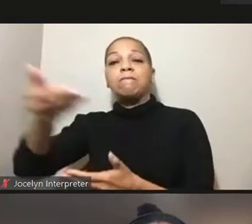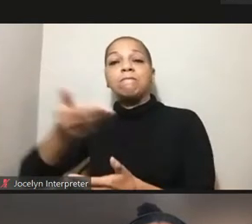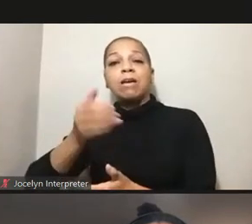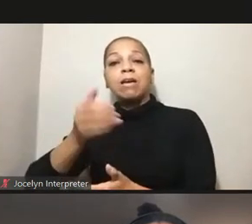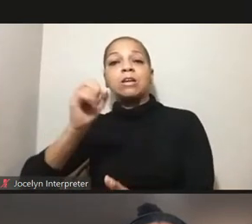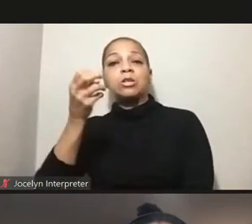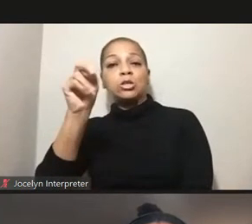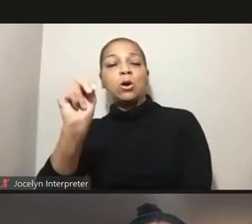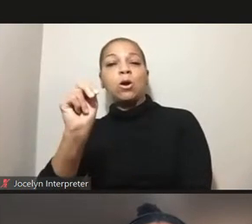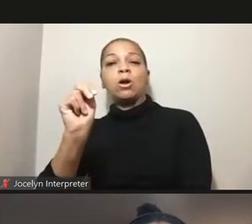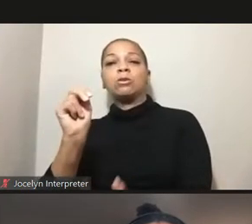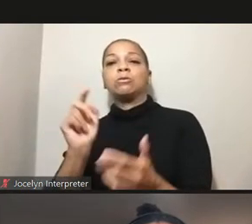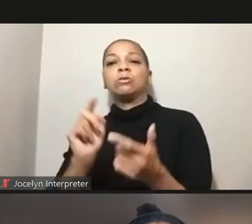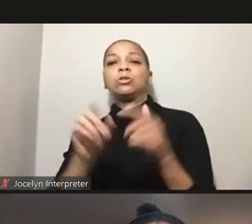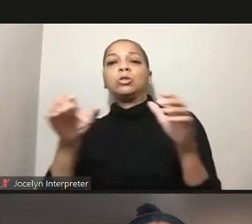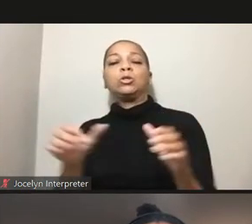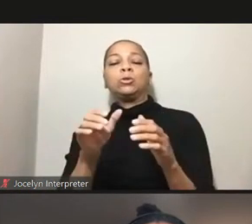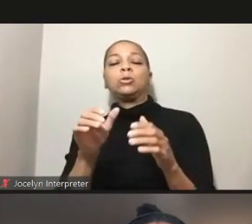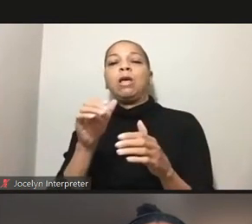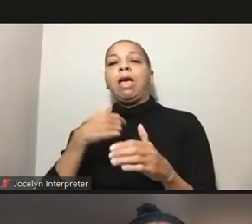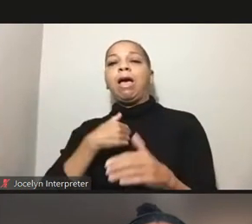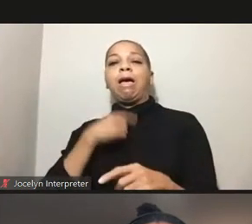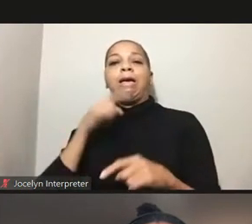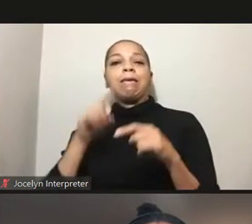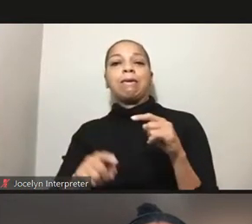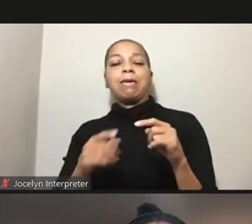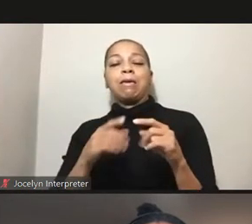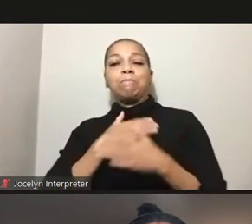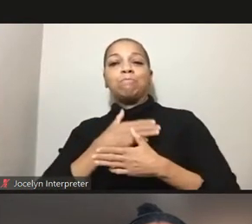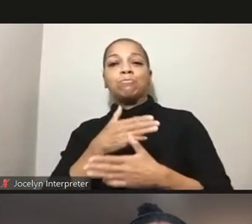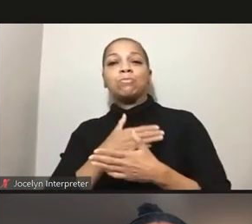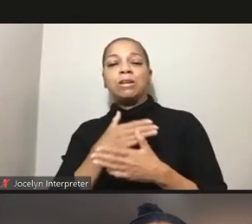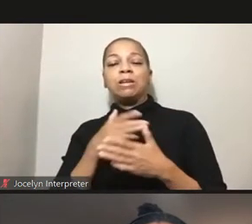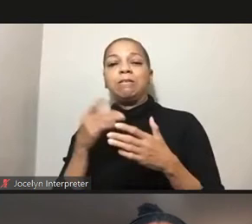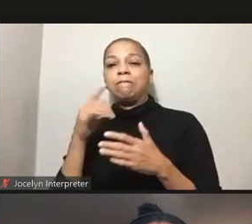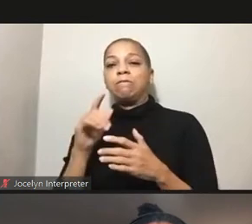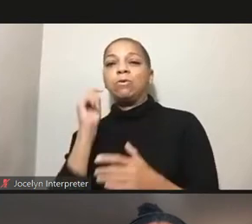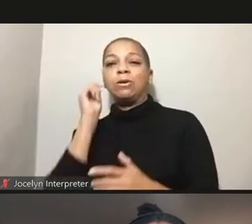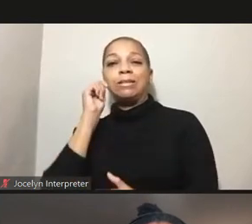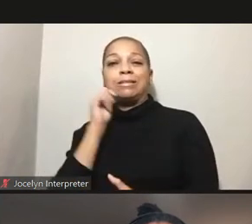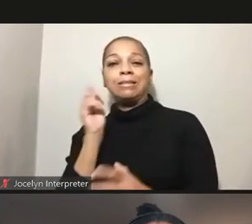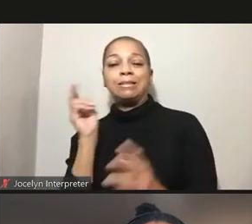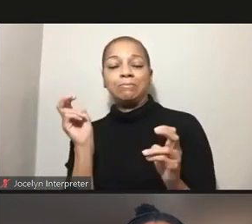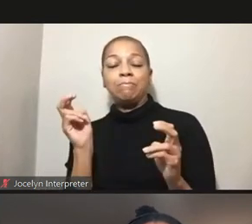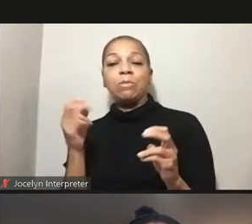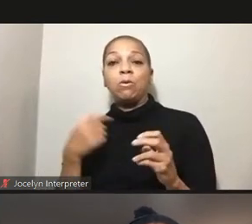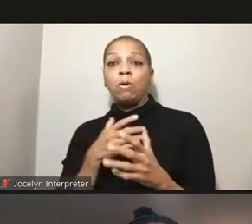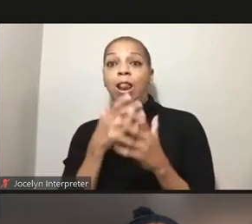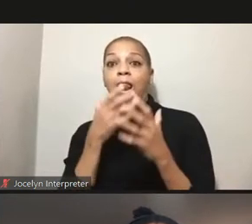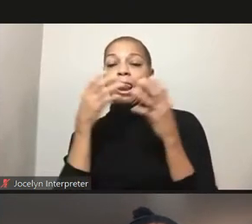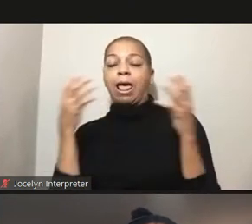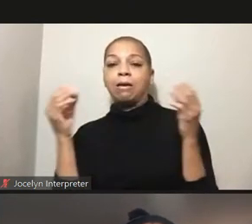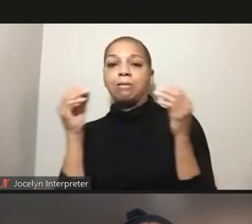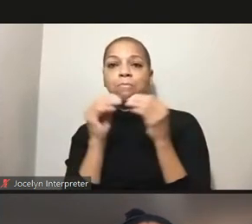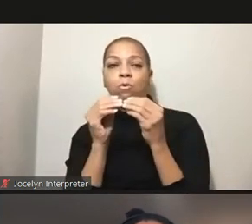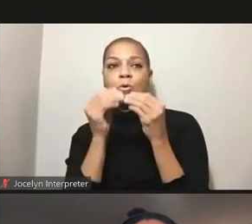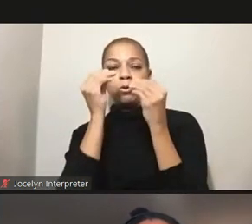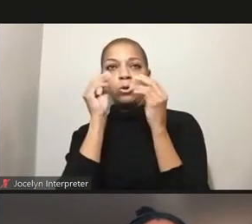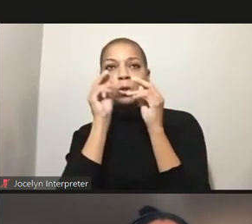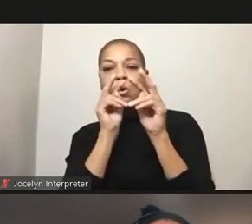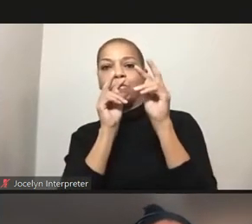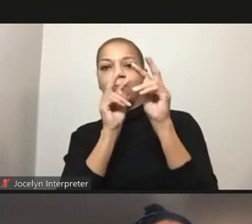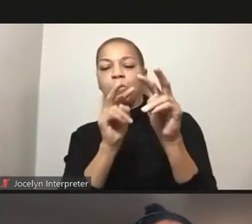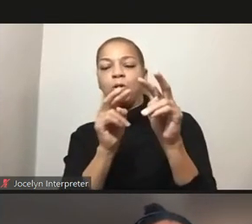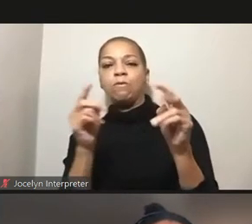teens. We have a lot more to look forward to as we spend the next 2 years on two other